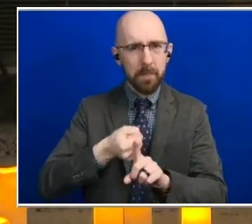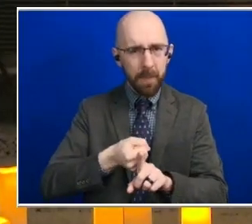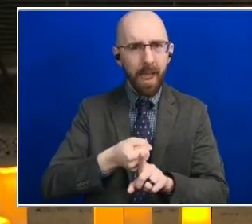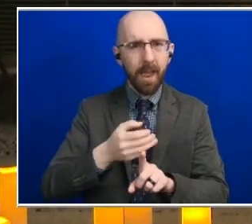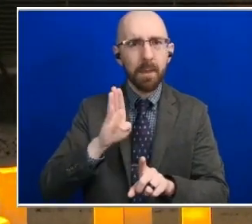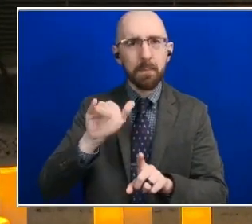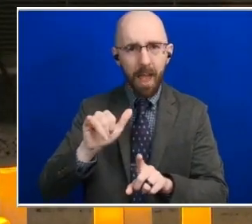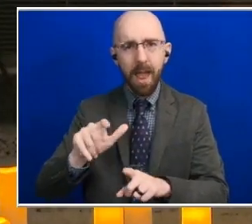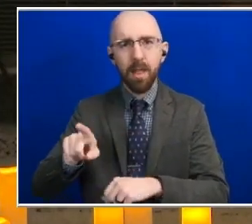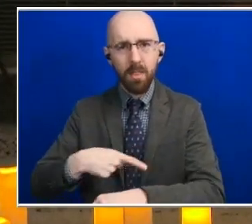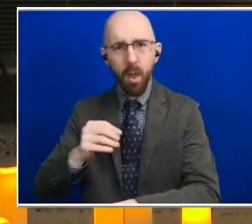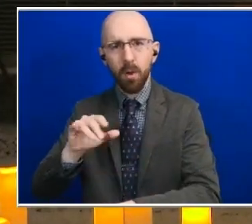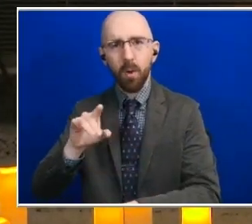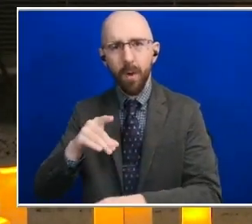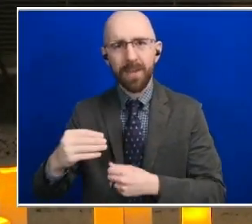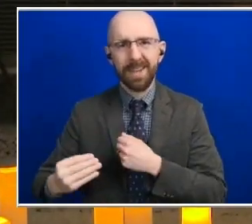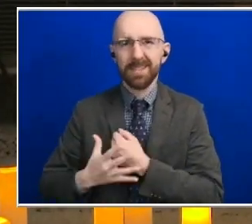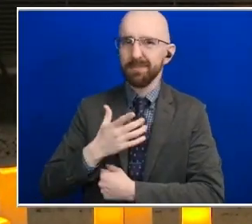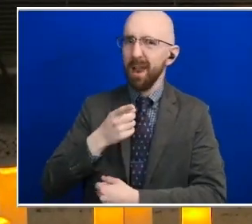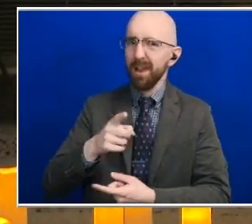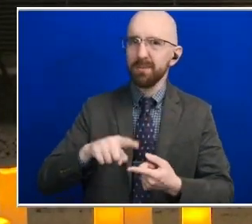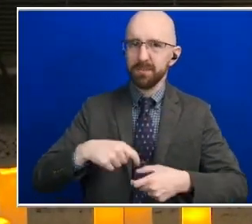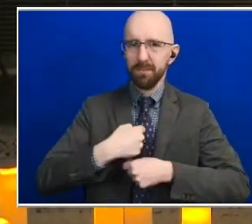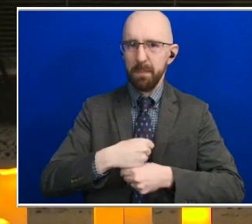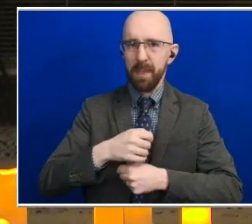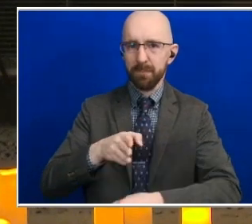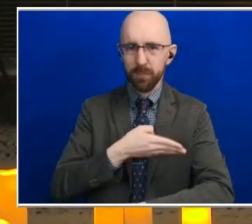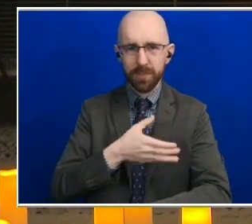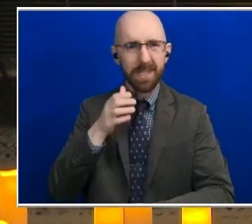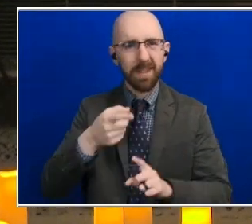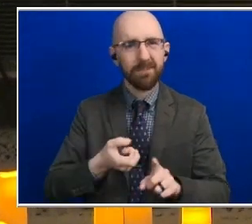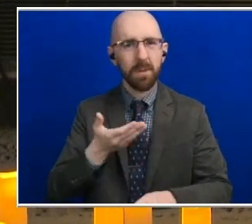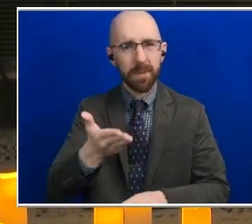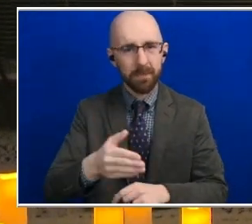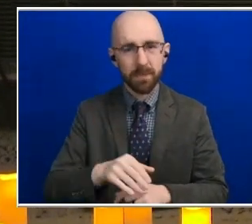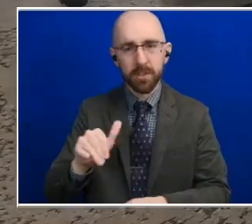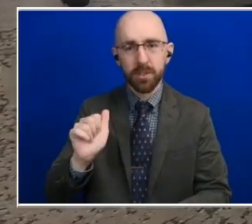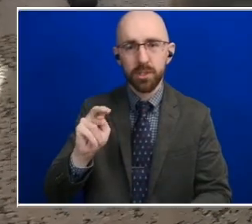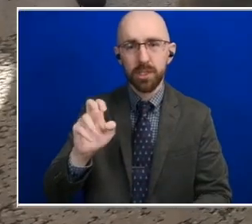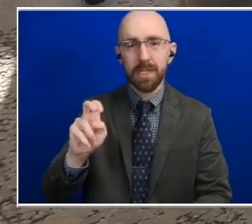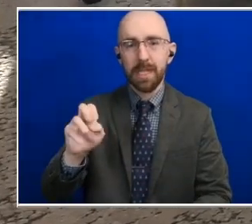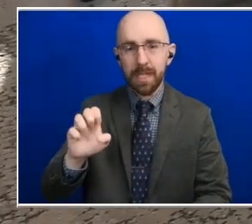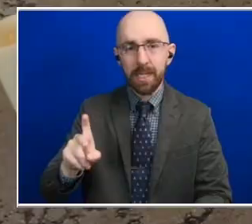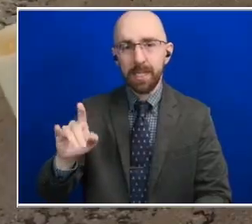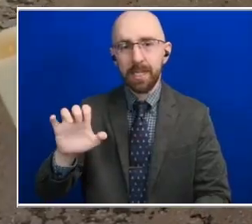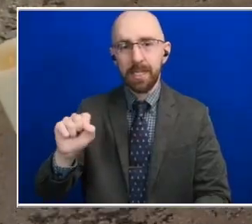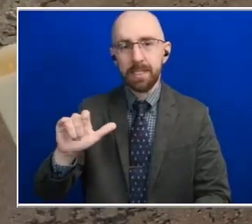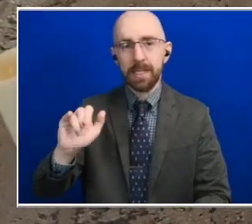his life. Let's hear a little from Joshua. Here's Janine Kiesling.